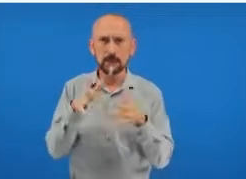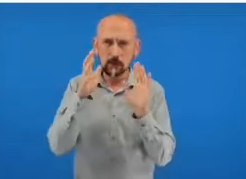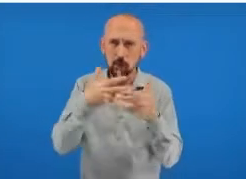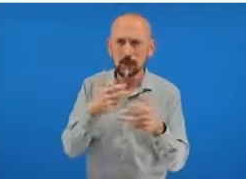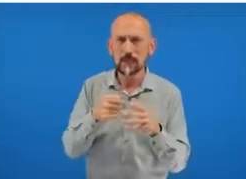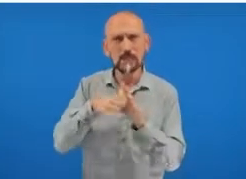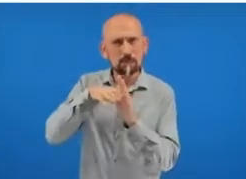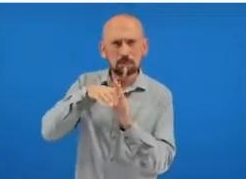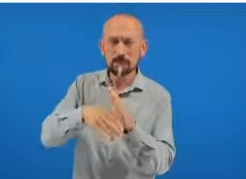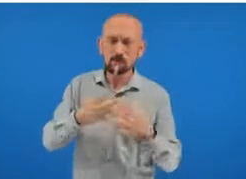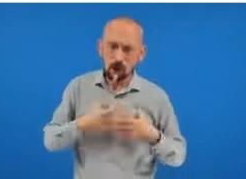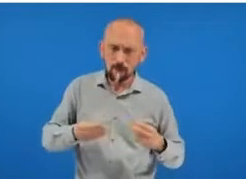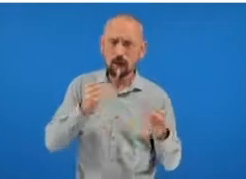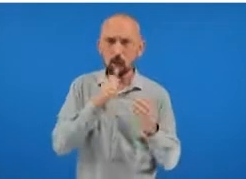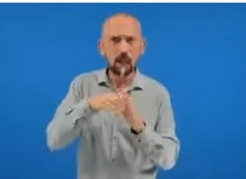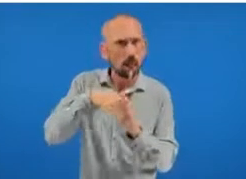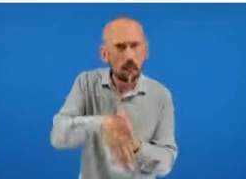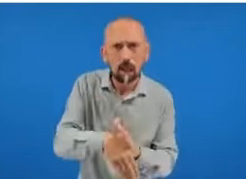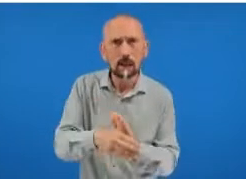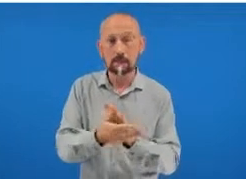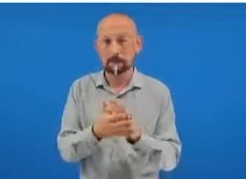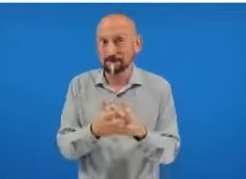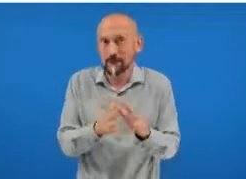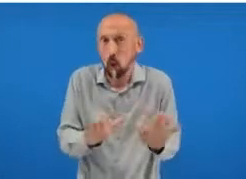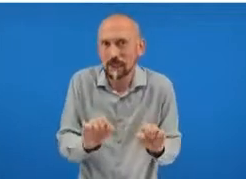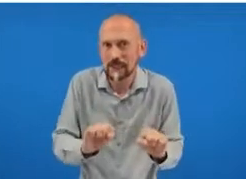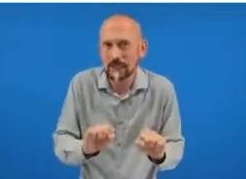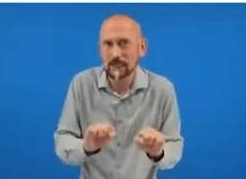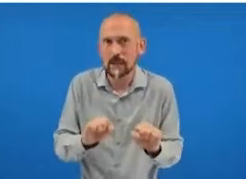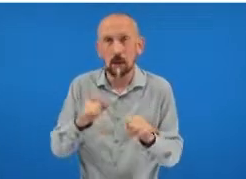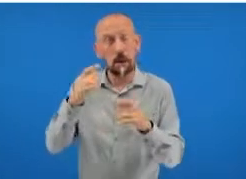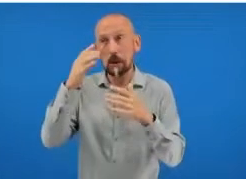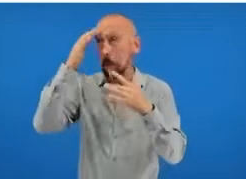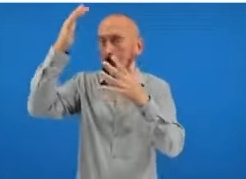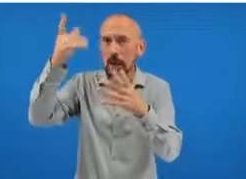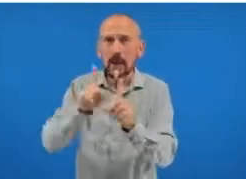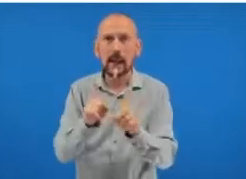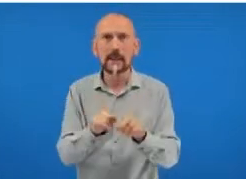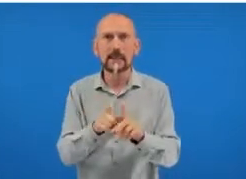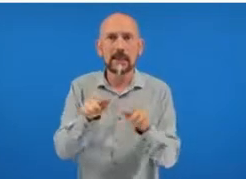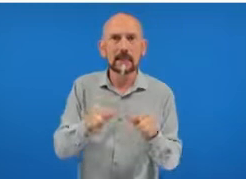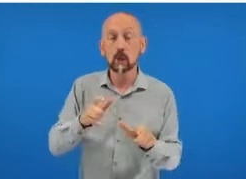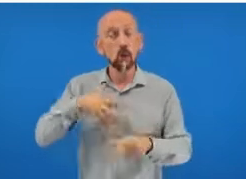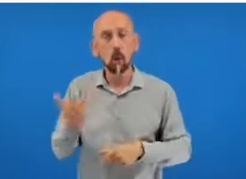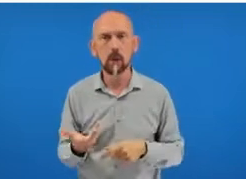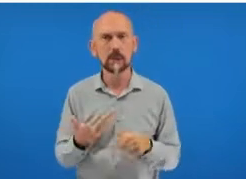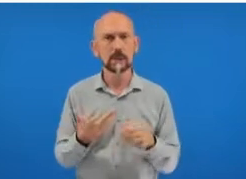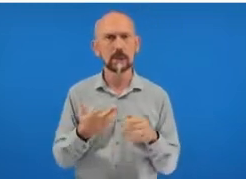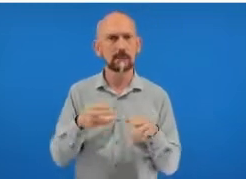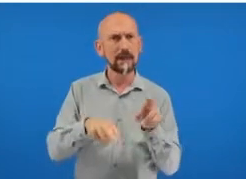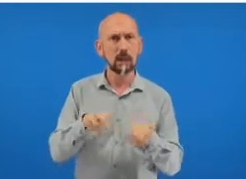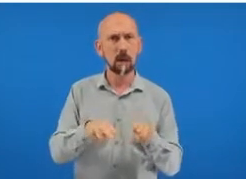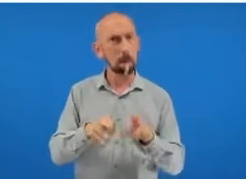want these measures. We encouraged all team members to be part of the discussions, and our senior team watched